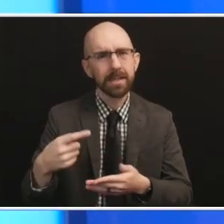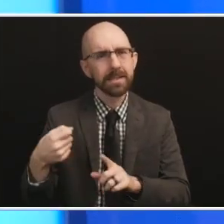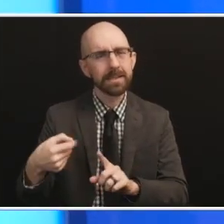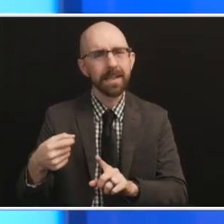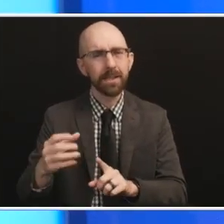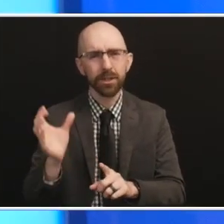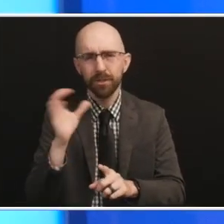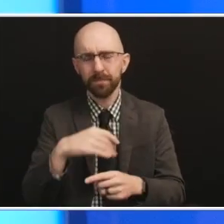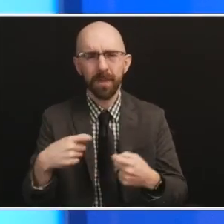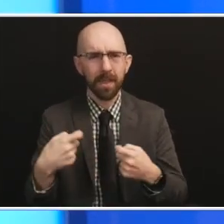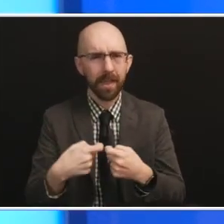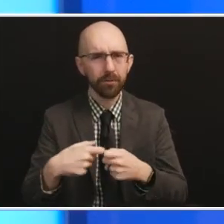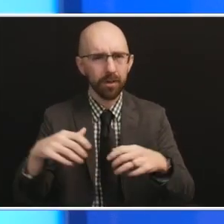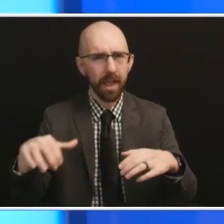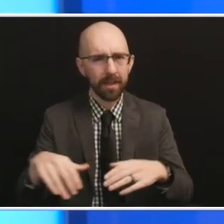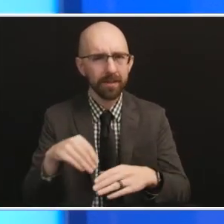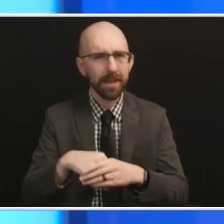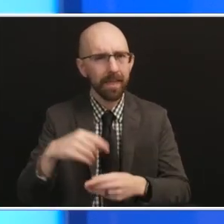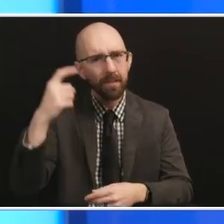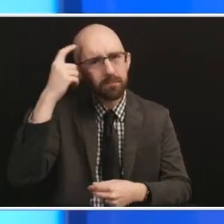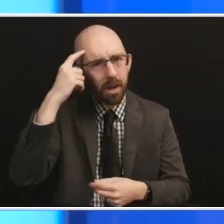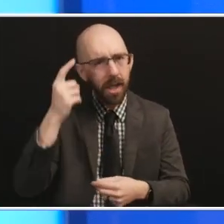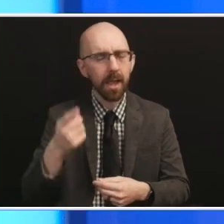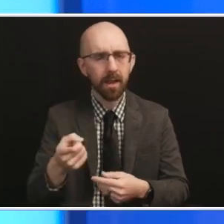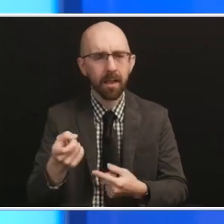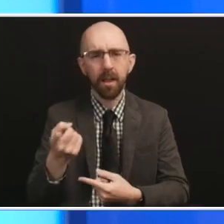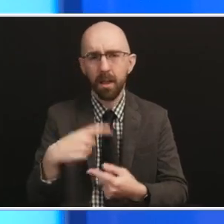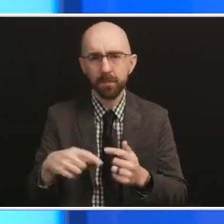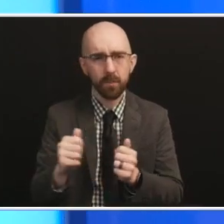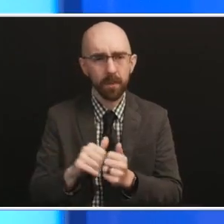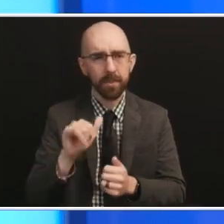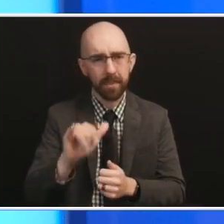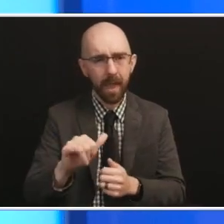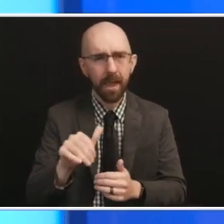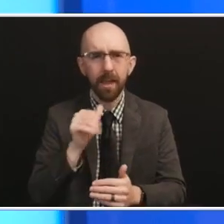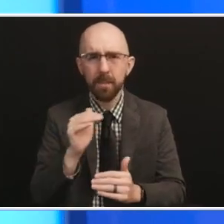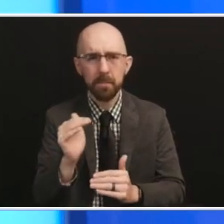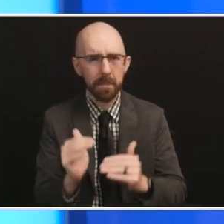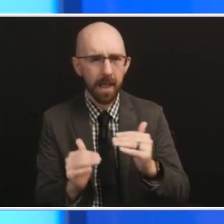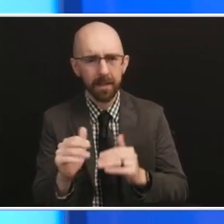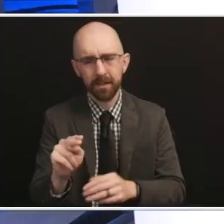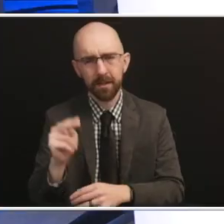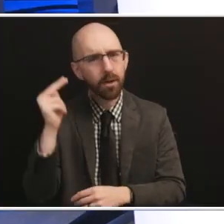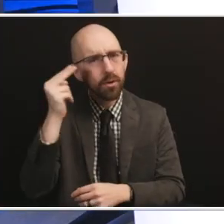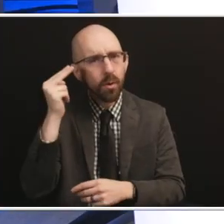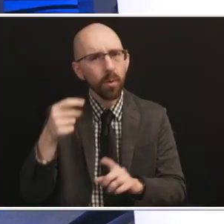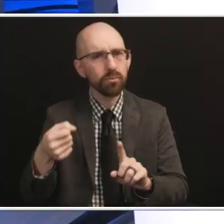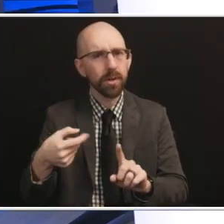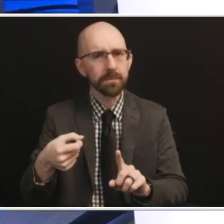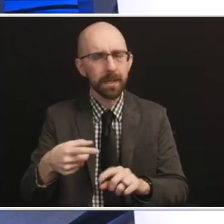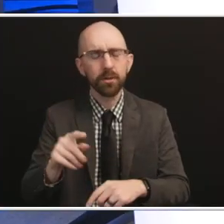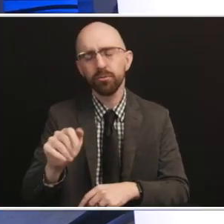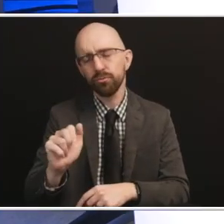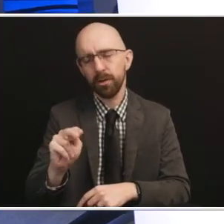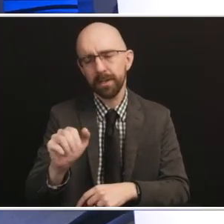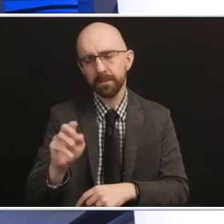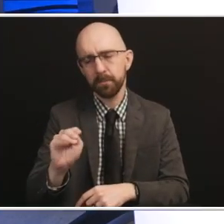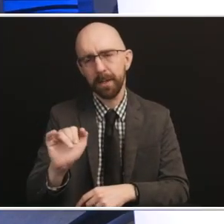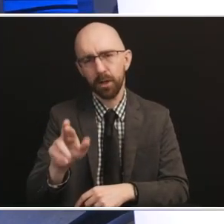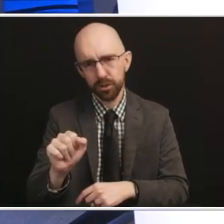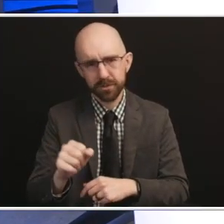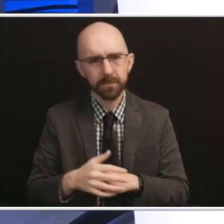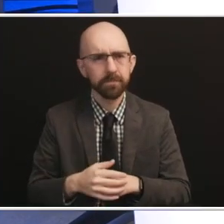activity in the brain, and what comes along with it is an imbalance in the neurotransmitters. So when it comes to medication, Allie, in addition